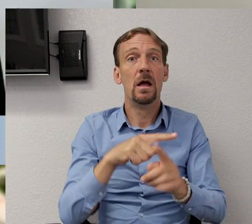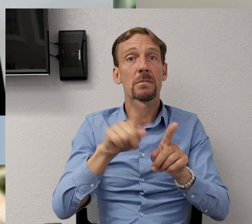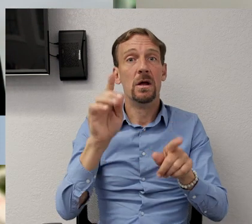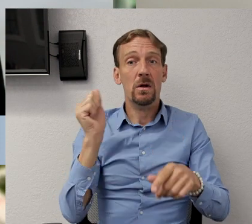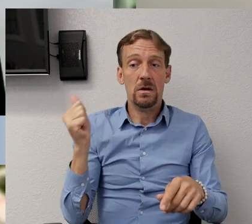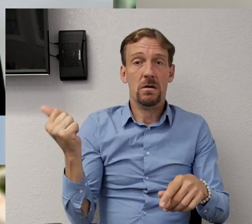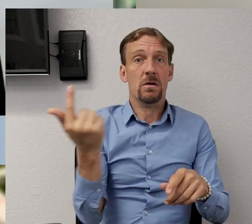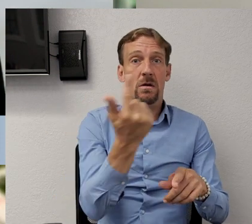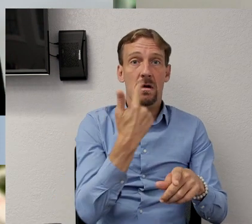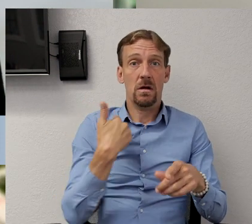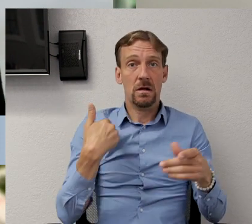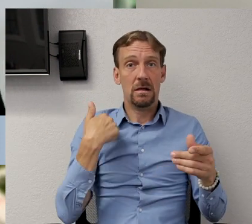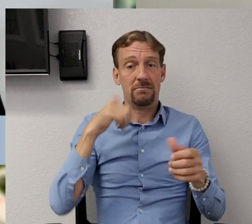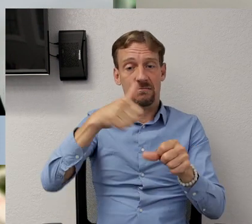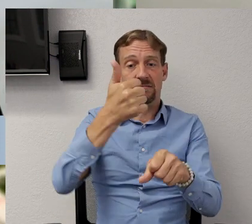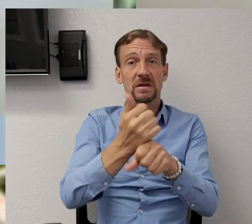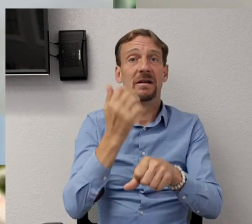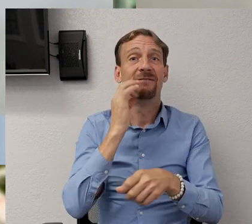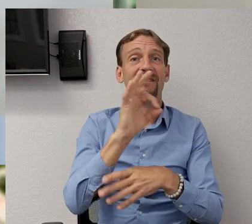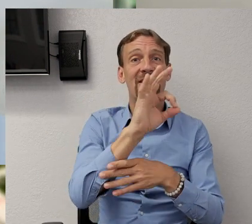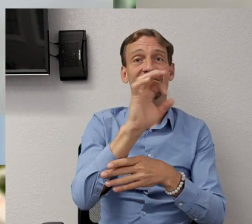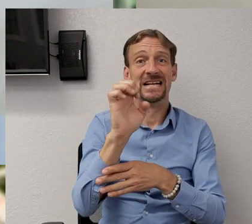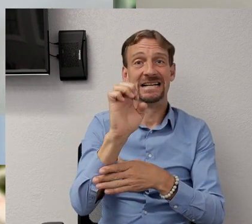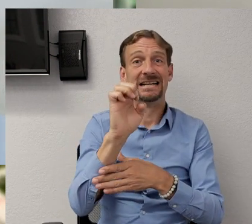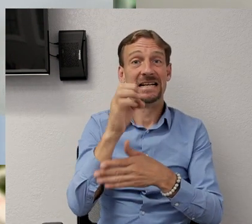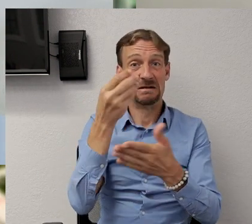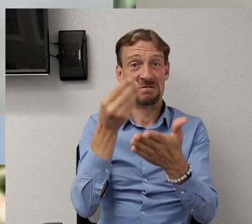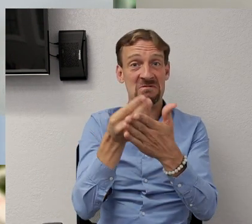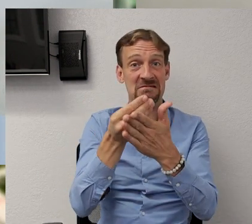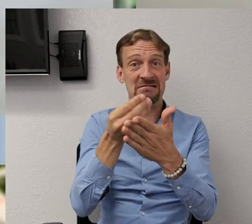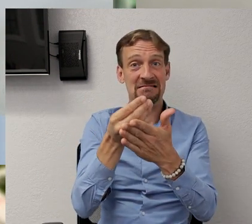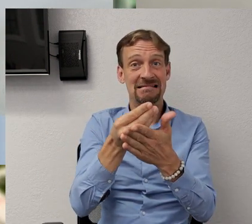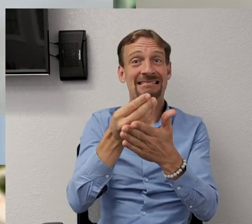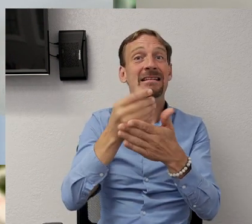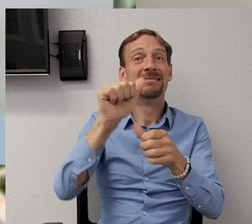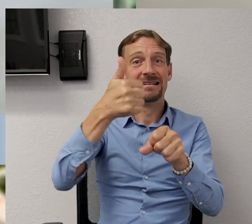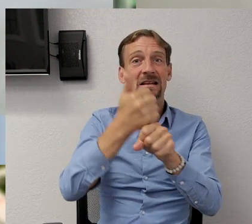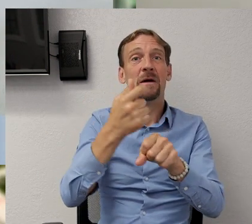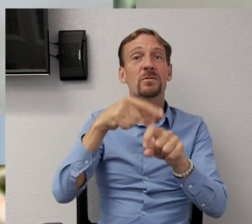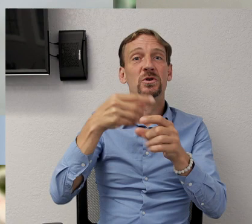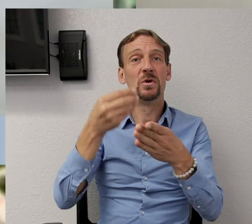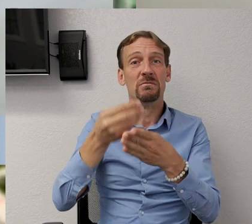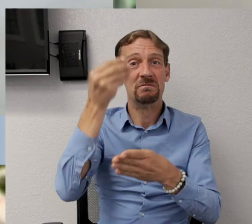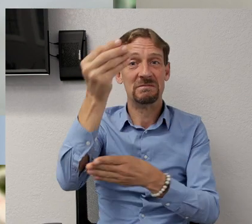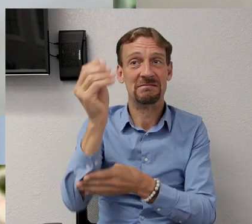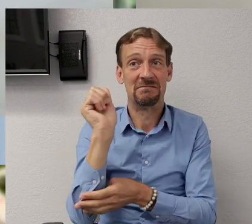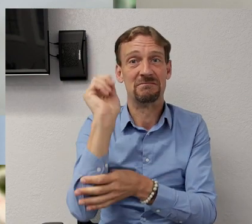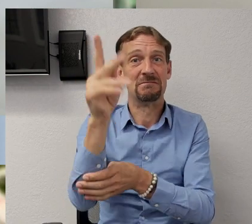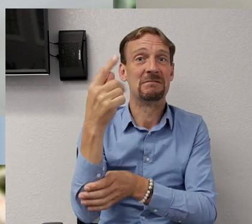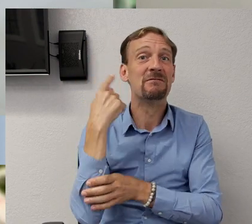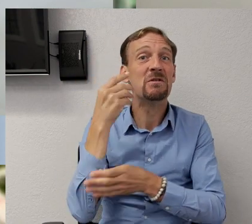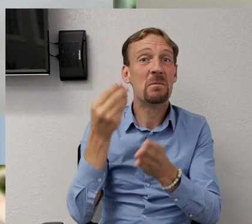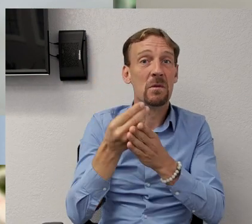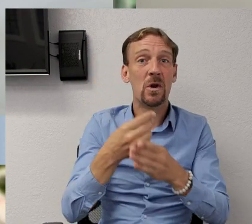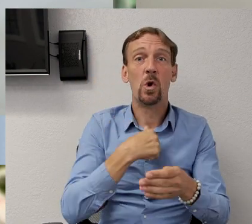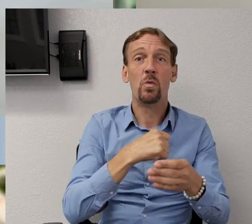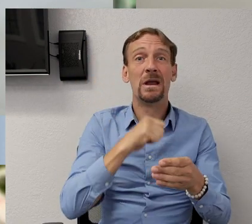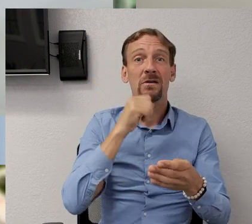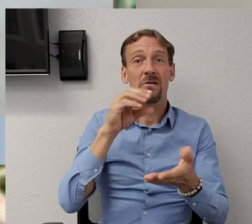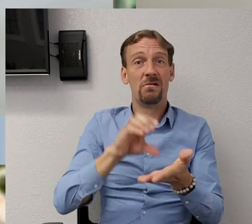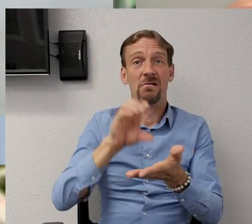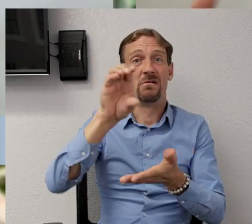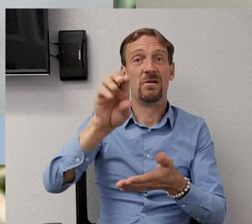in fee schedules to reimburse providers. It's not something we establish. We don't establish the reimbursement